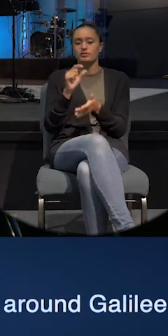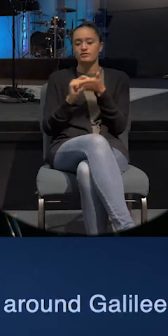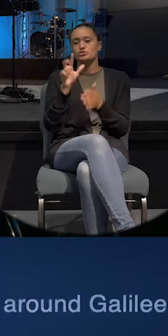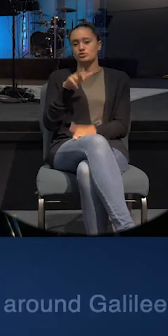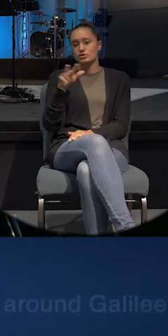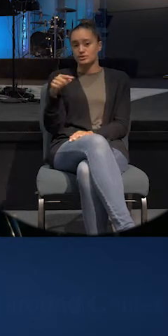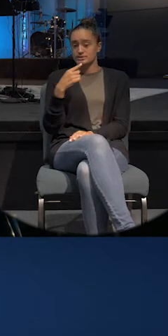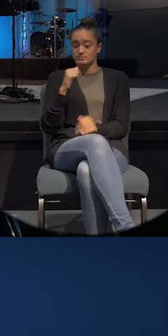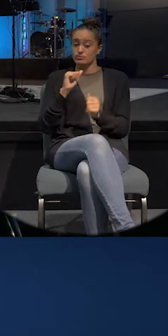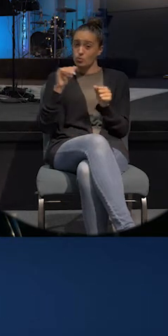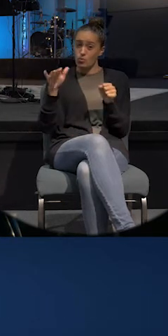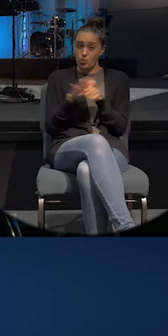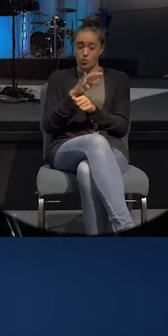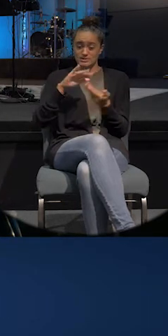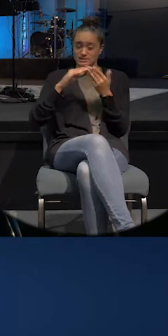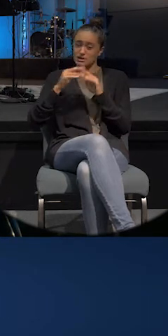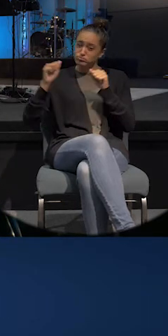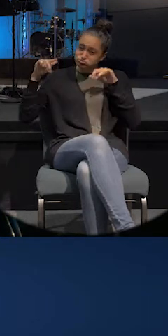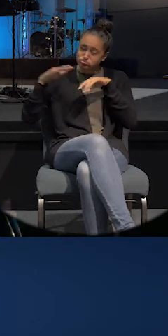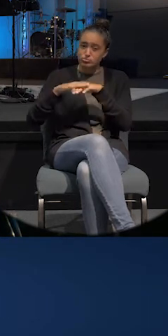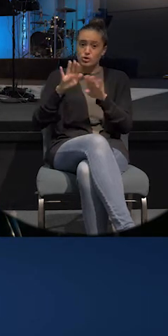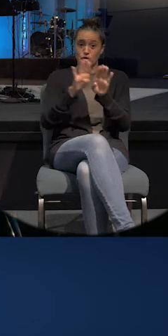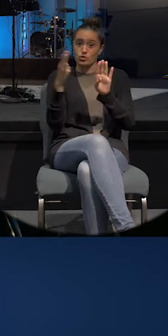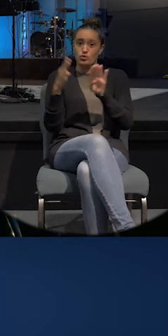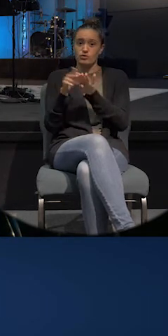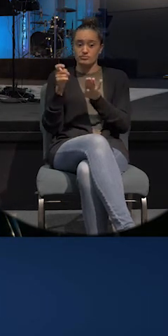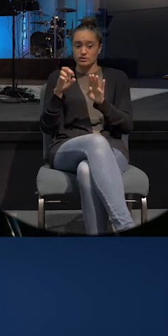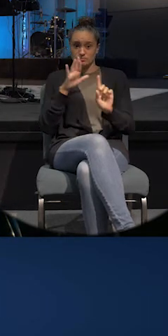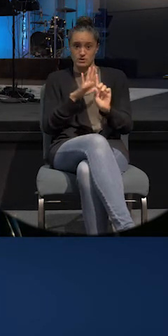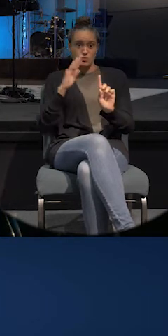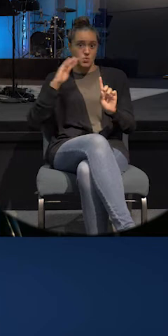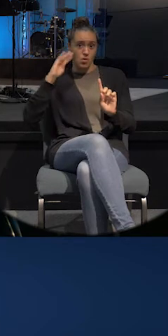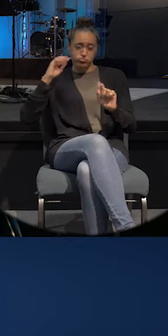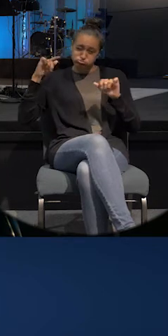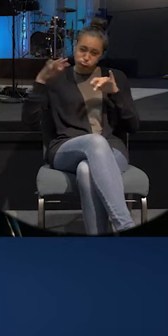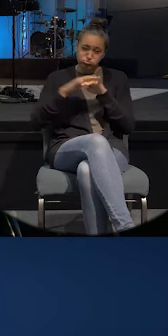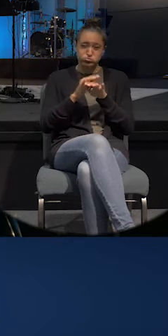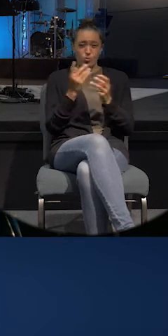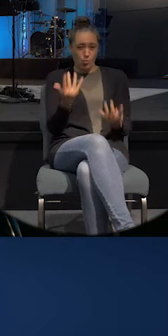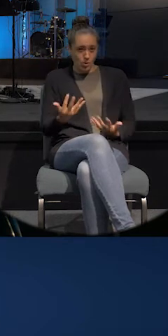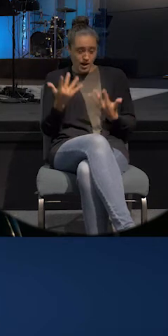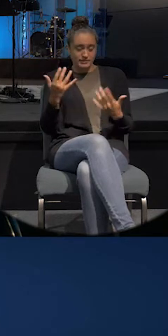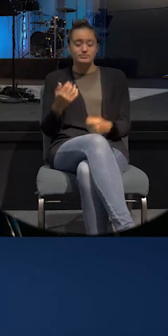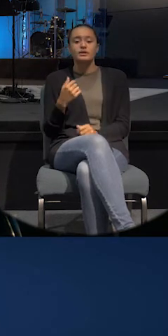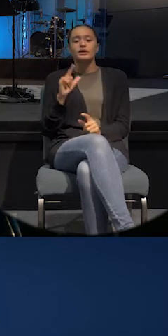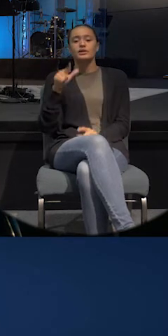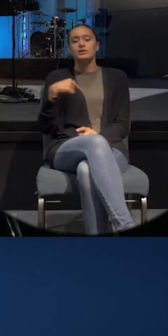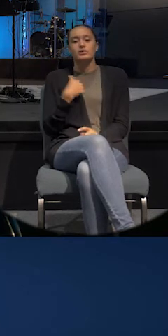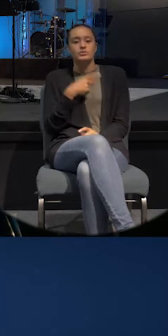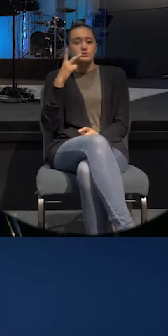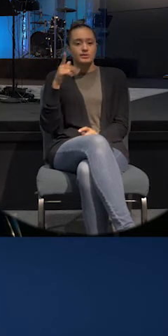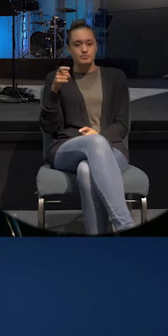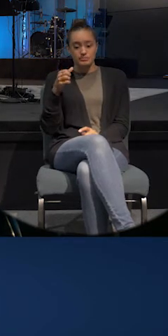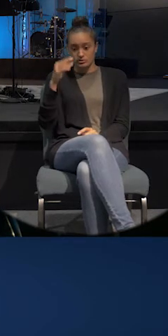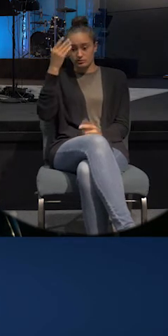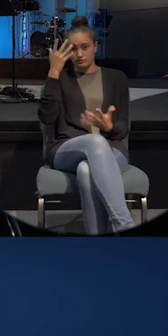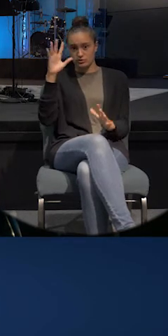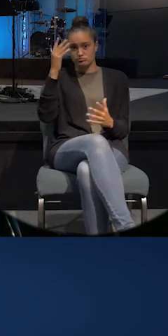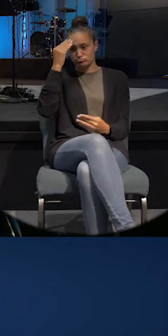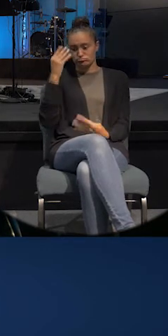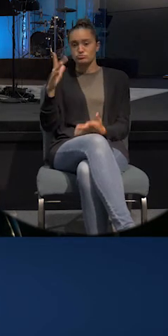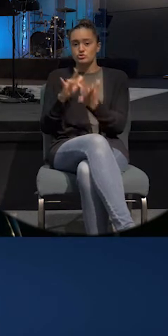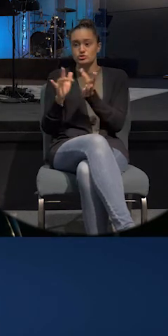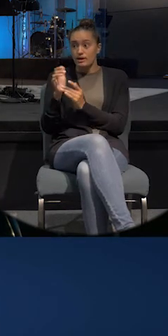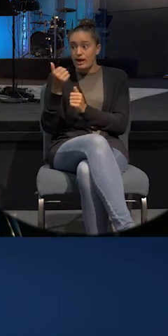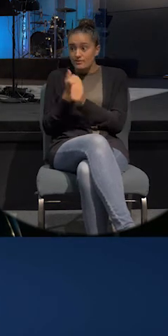city was gathered together at the door of Peter's house. Later, we saw how that Peter had told Jesus, "Everyone is